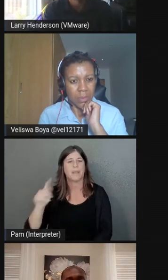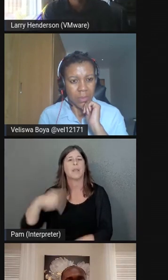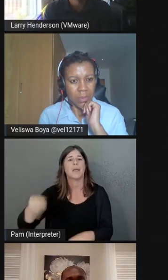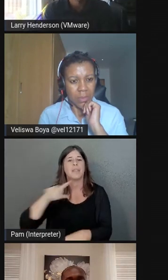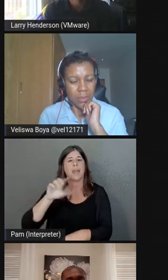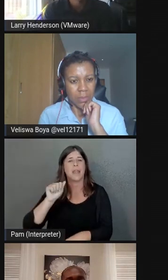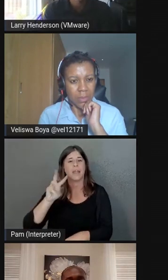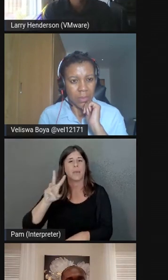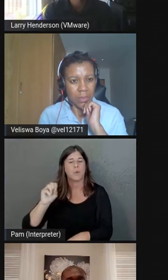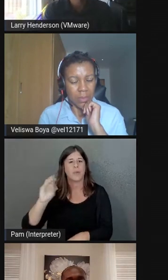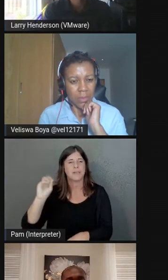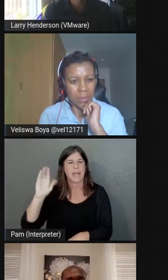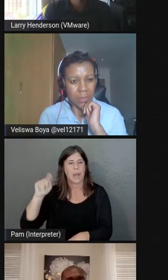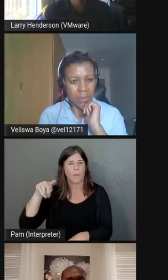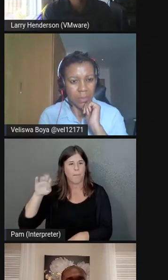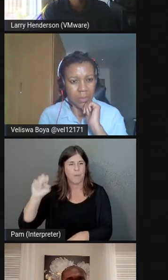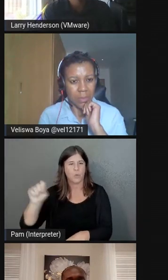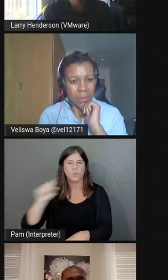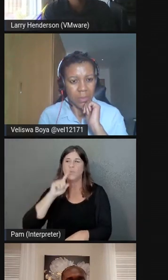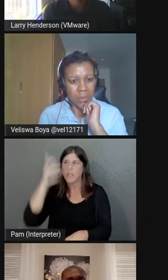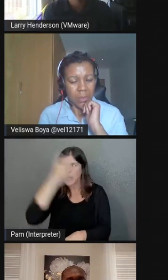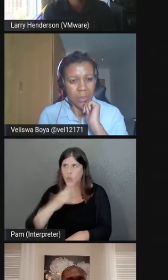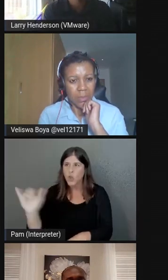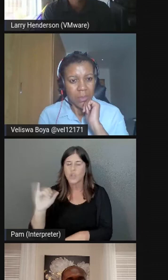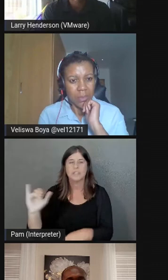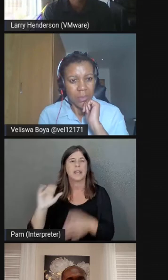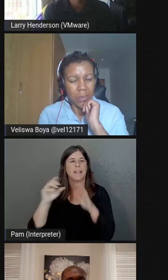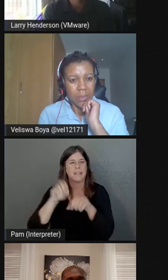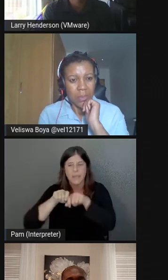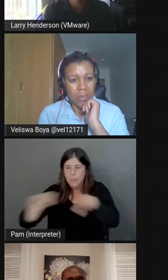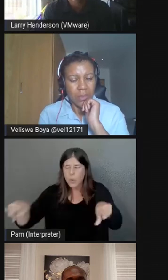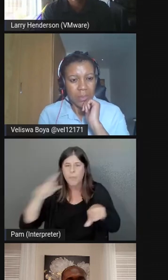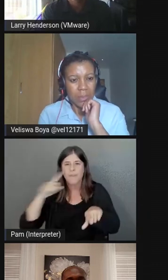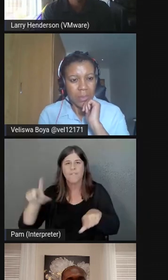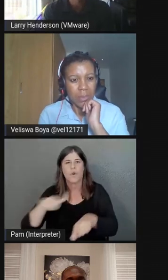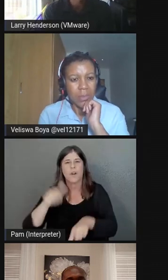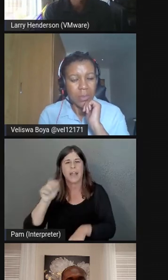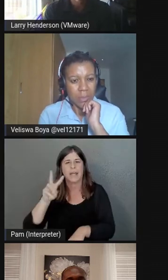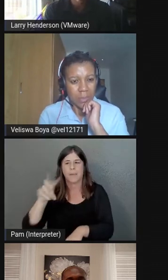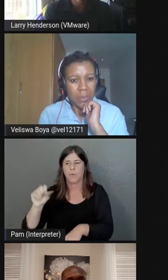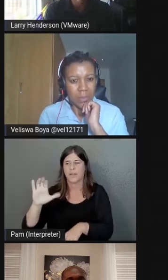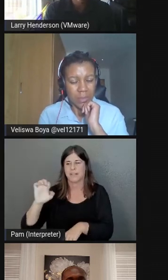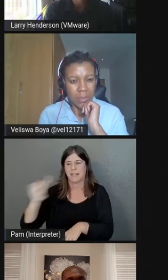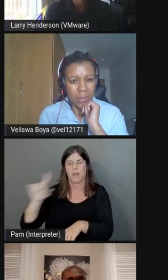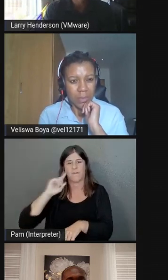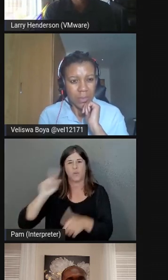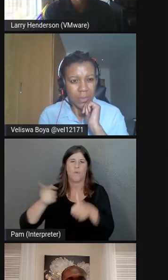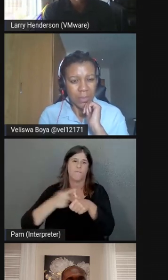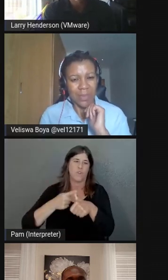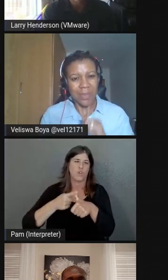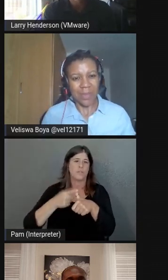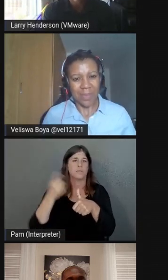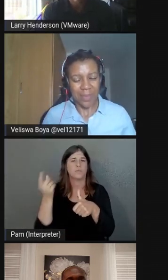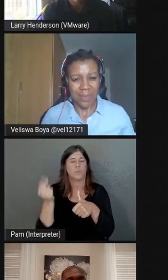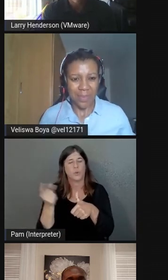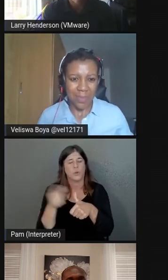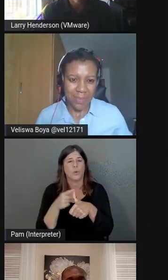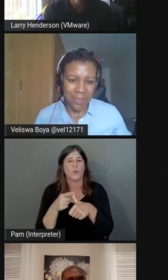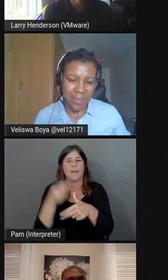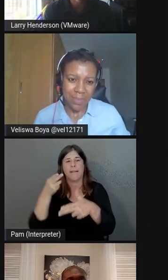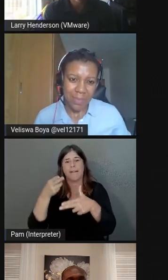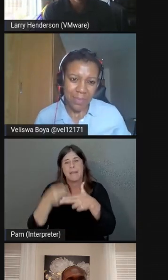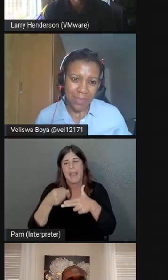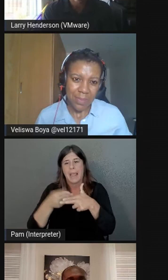looks very, very similar to the deployment model for VMware Cloud on AWS. So in terms of the first step, you'll be naming